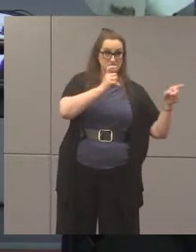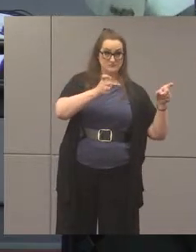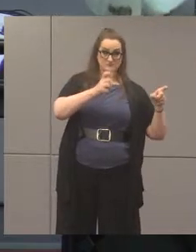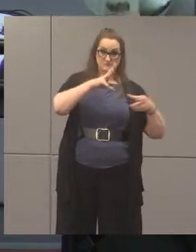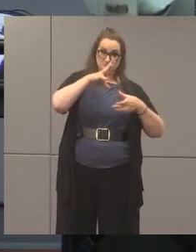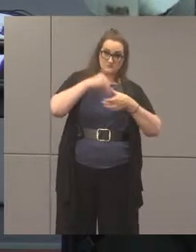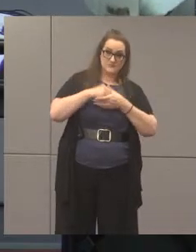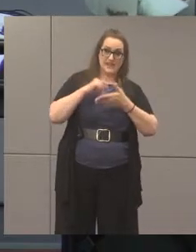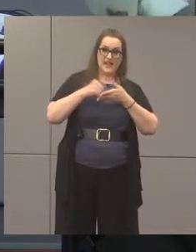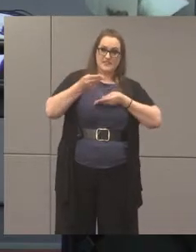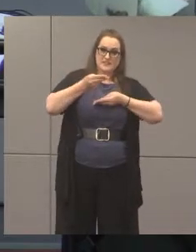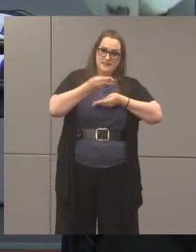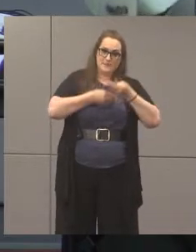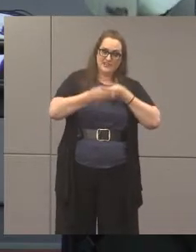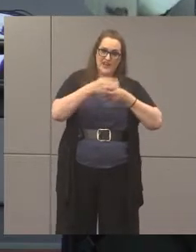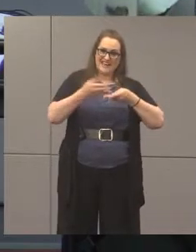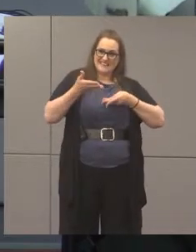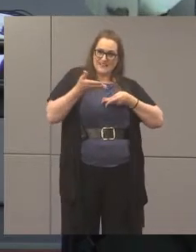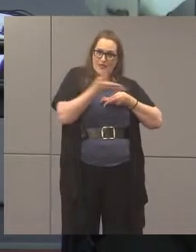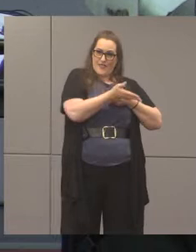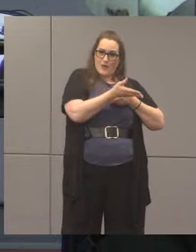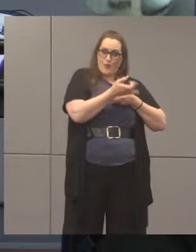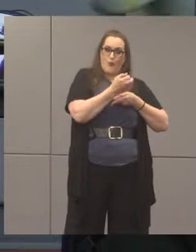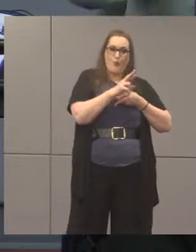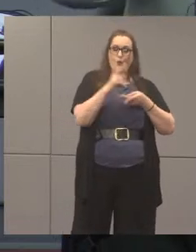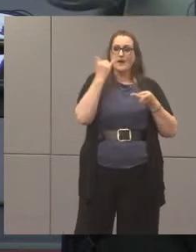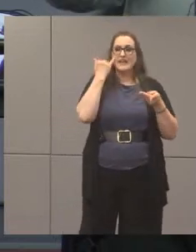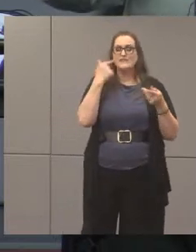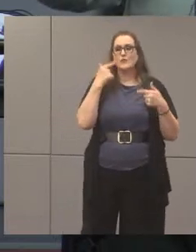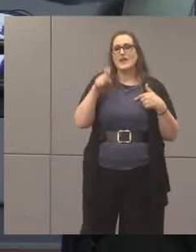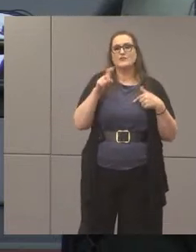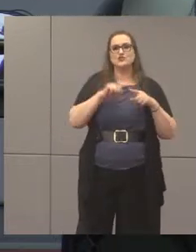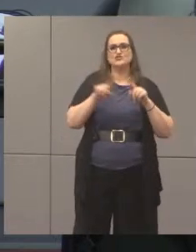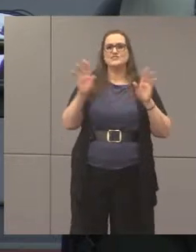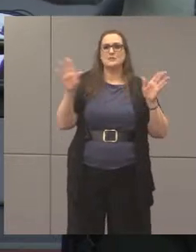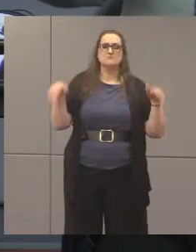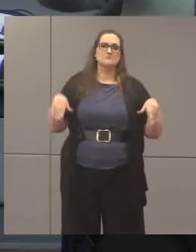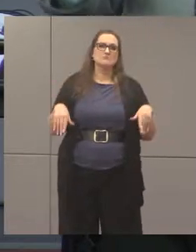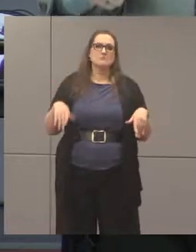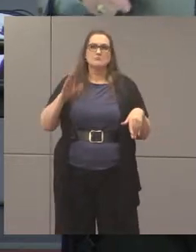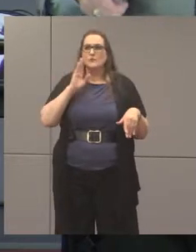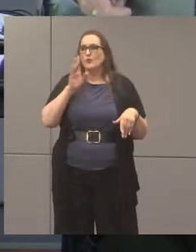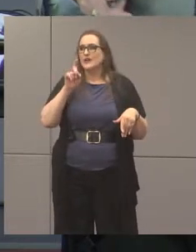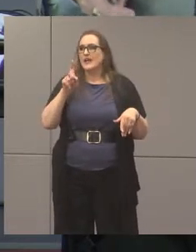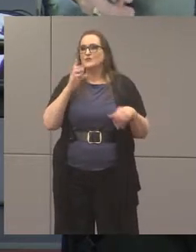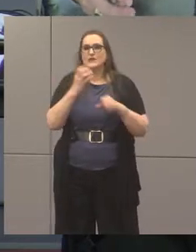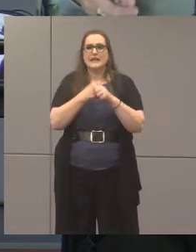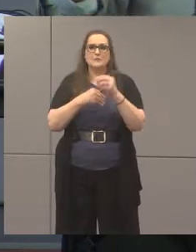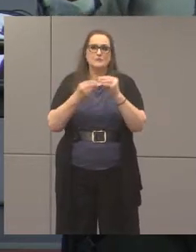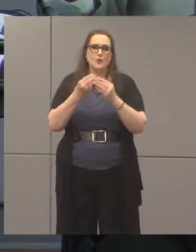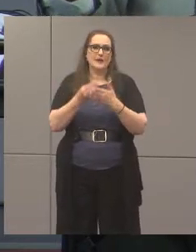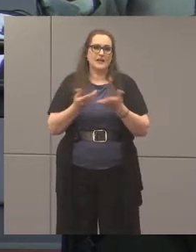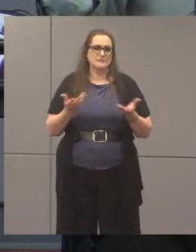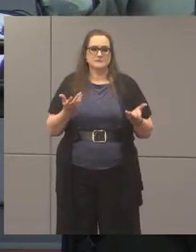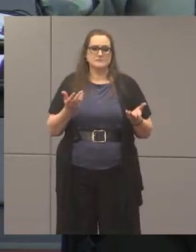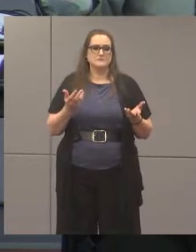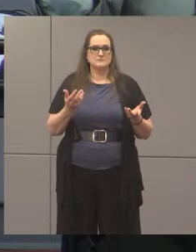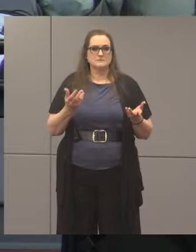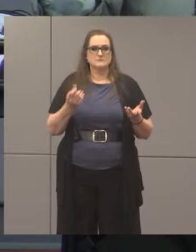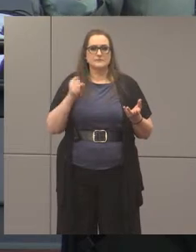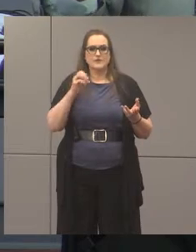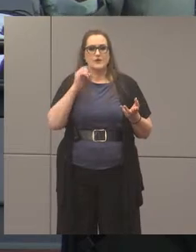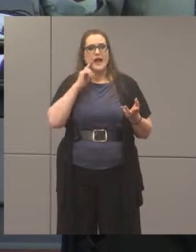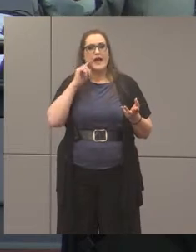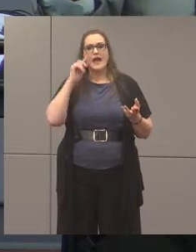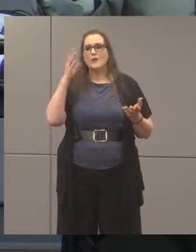budget? Then it's there. Or if we have to, we just say, hey, we're going to have to get more money. So I'm